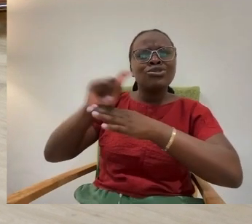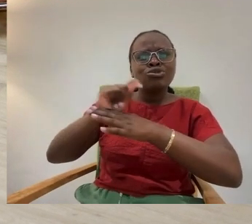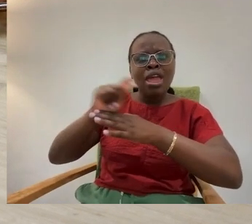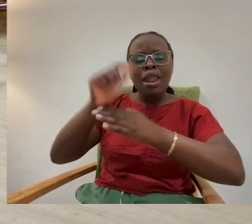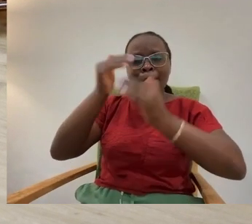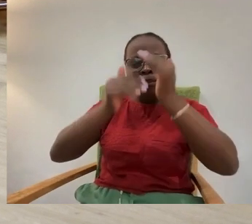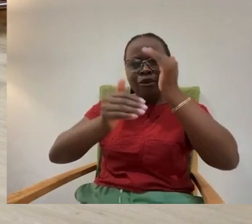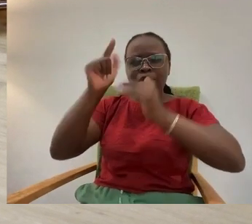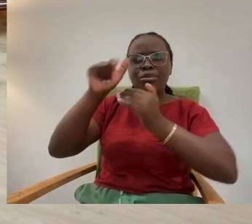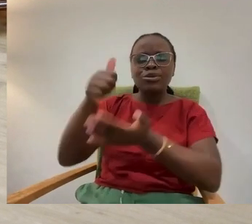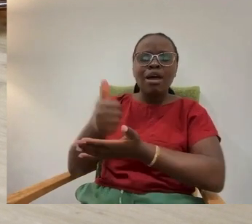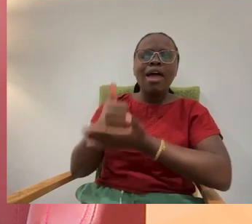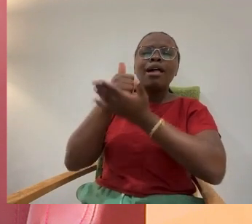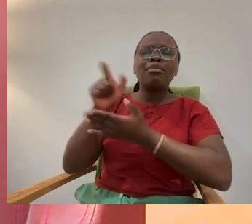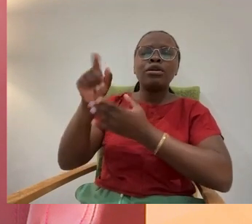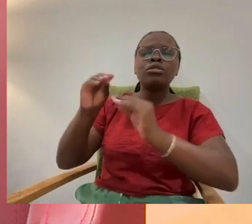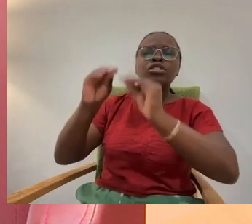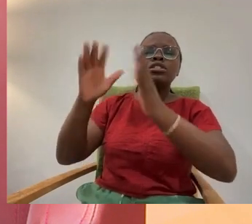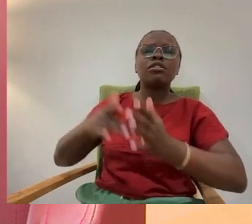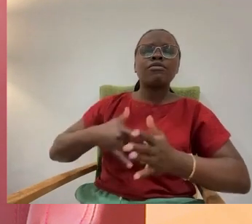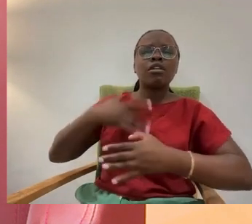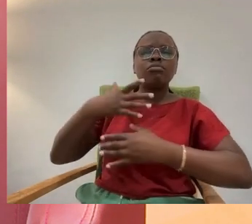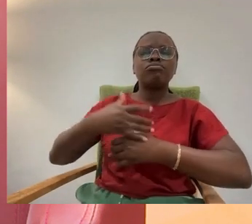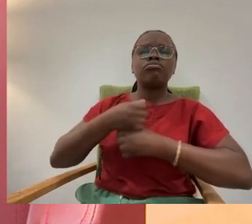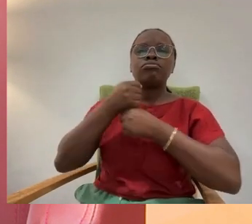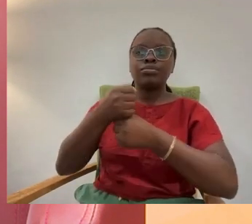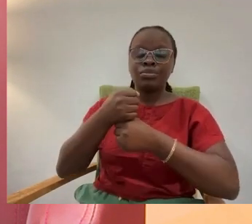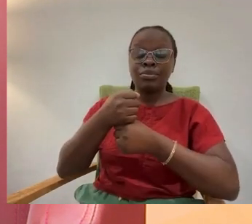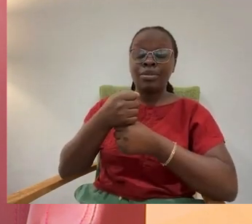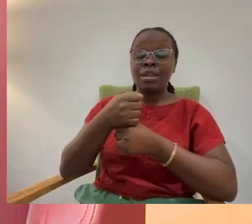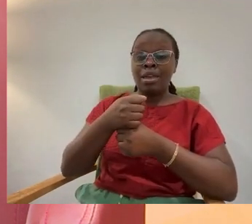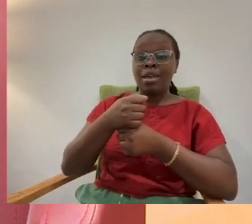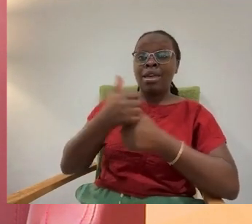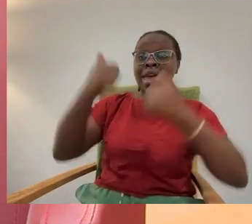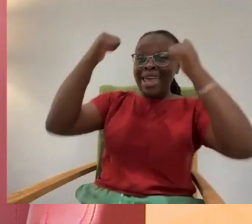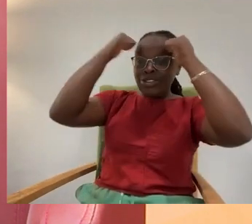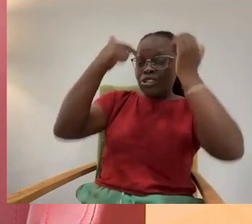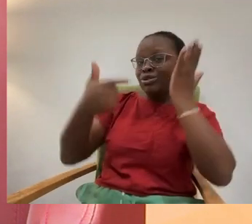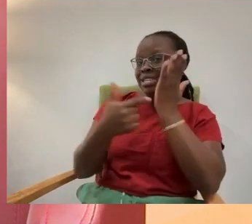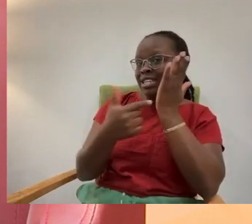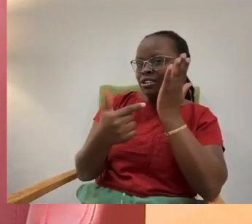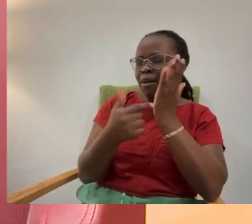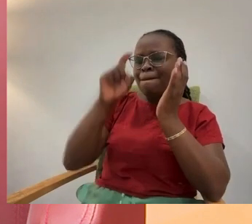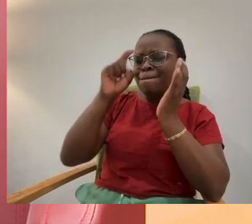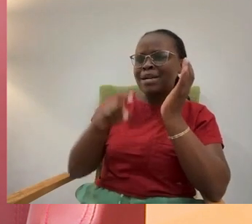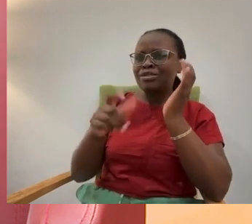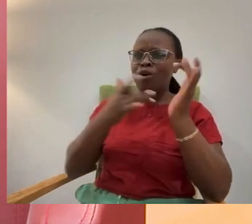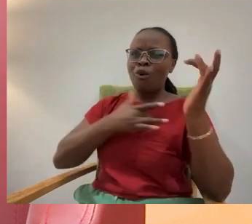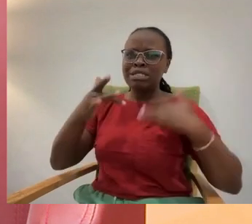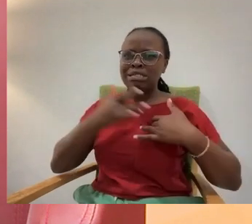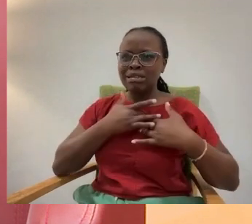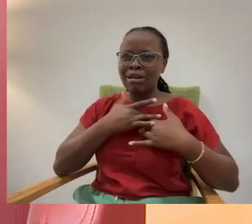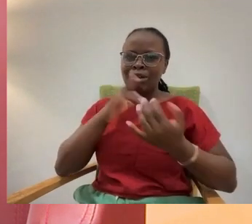in integrating digital learning. EdTech also should not be considered like a replacement